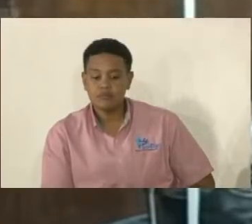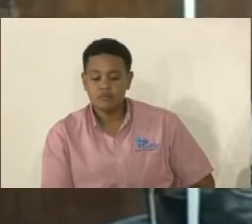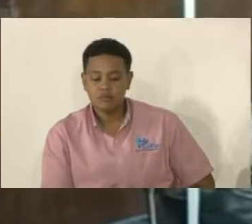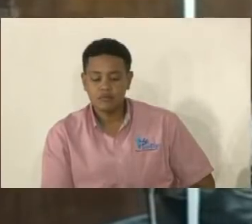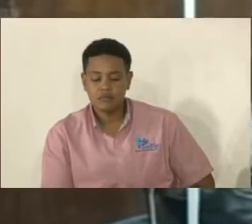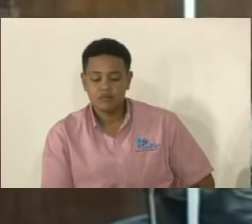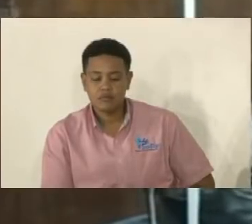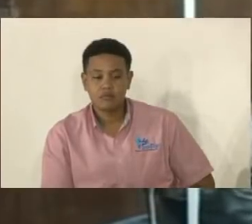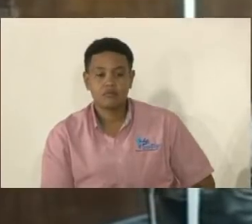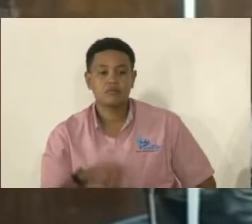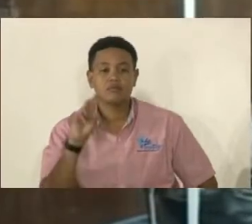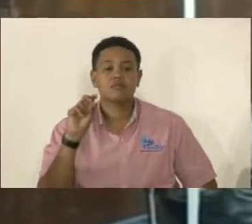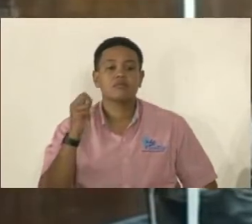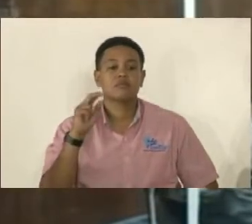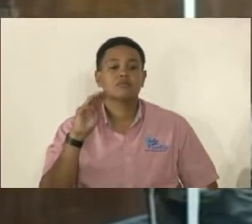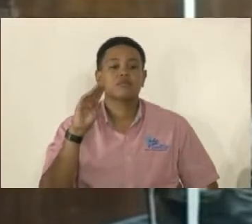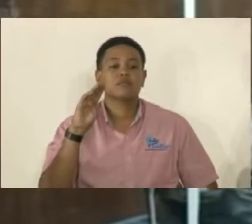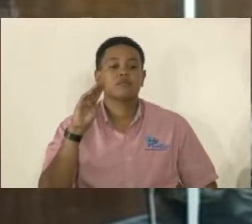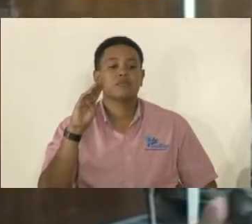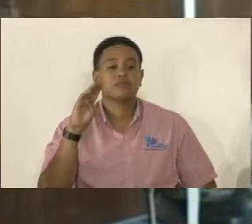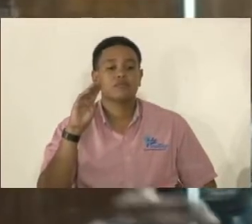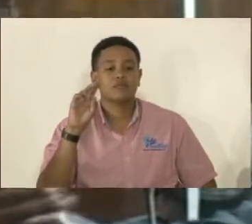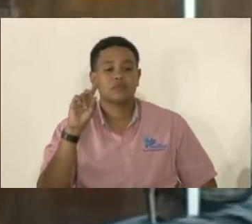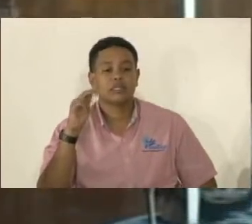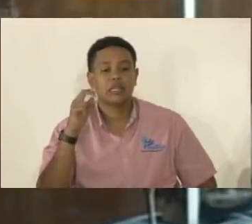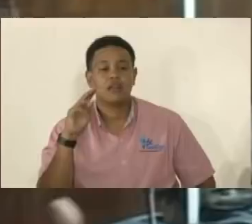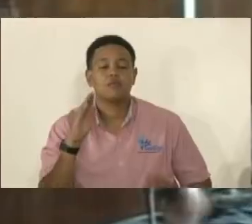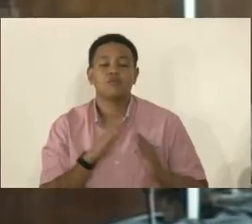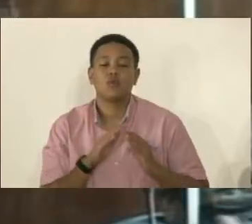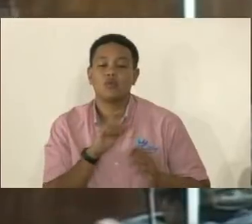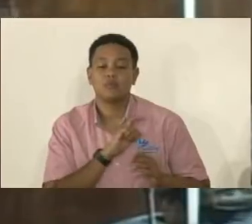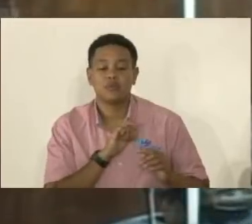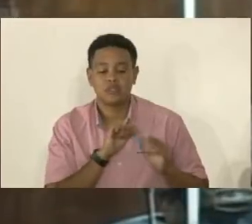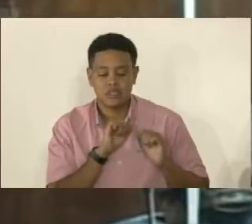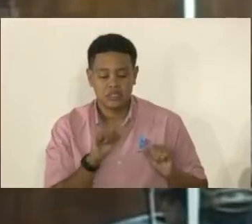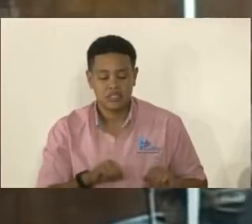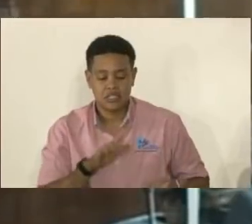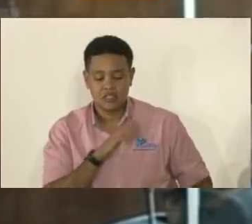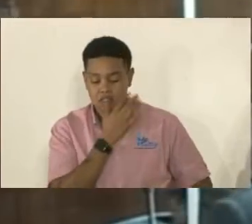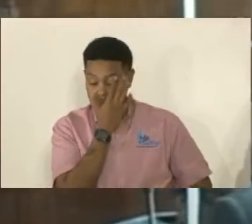The Denham Town Police Station, the divisional headquarters of Kingston West,